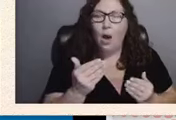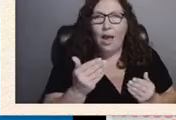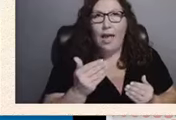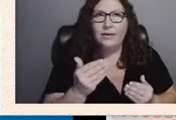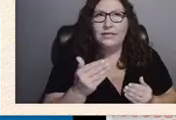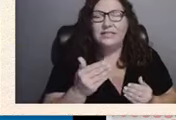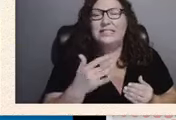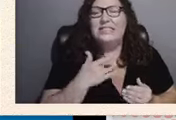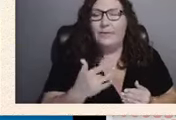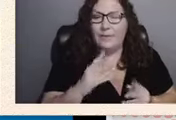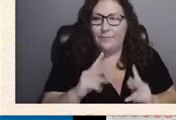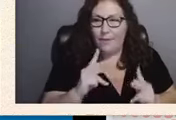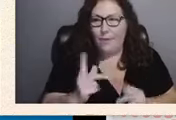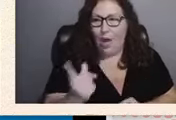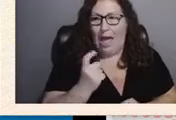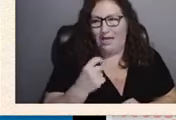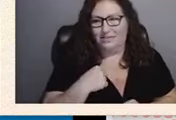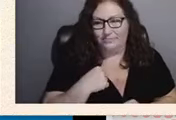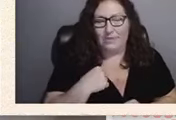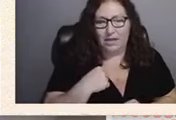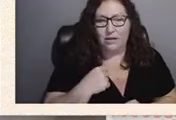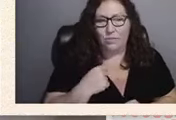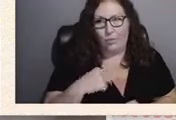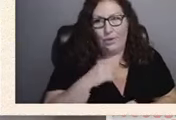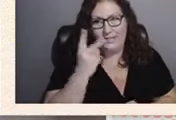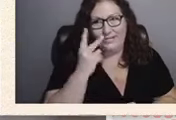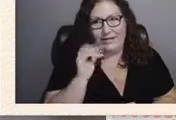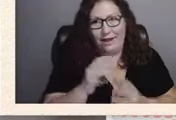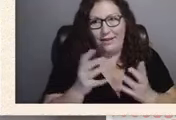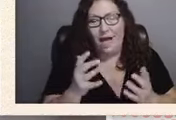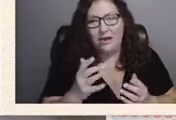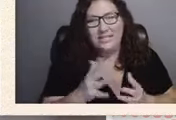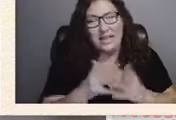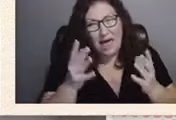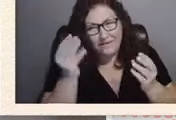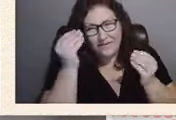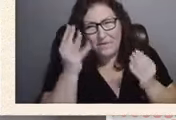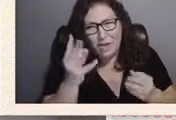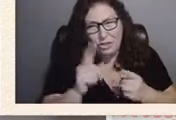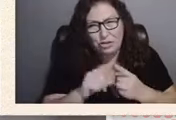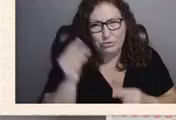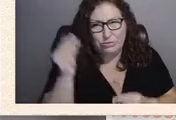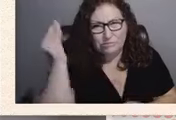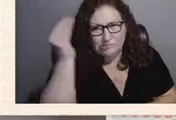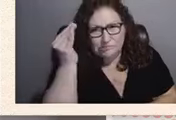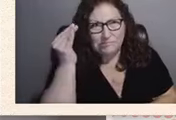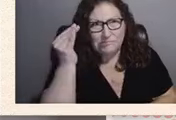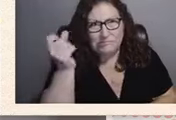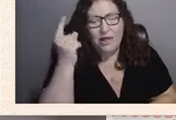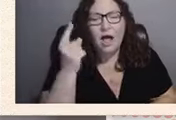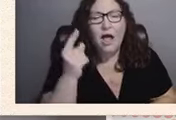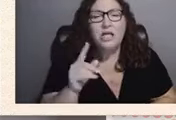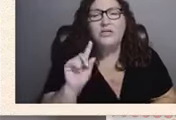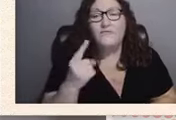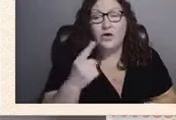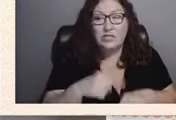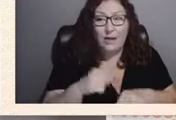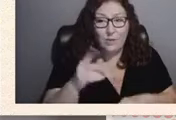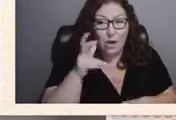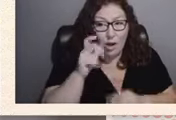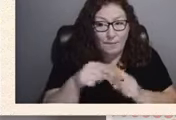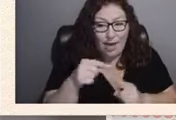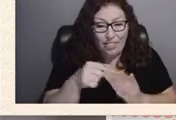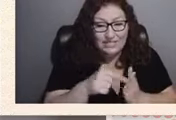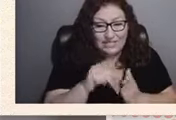bit, because this is a lot of information to digest, and people are still trying to. This is the first time you've heard about ABLE account. It is a lot to take